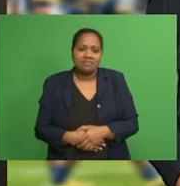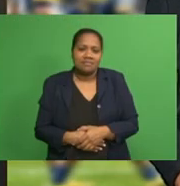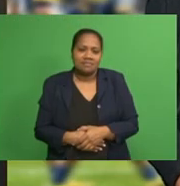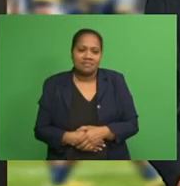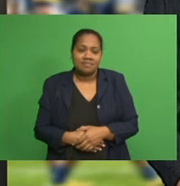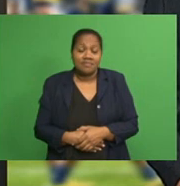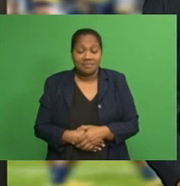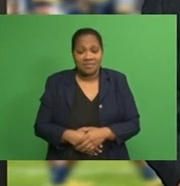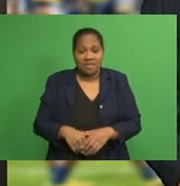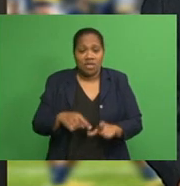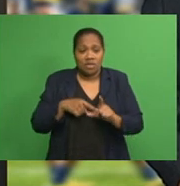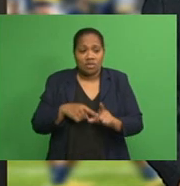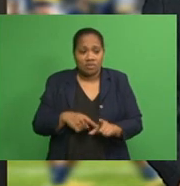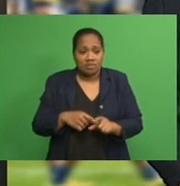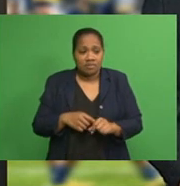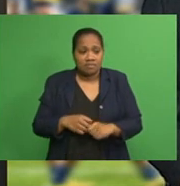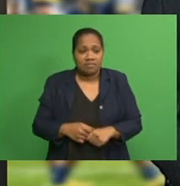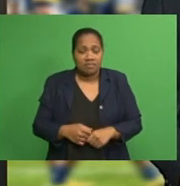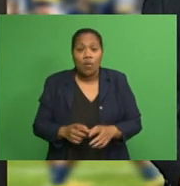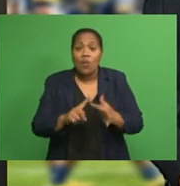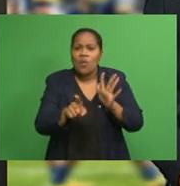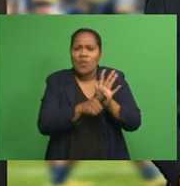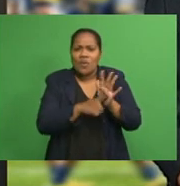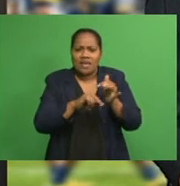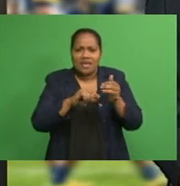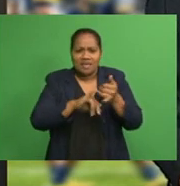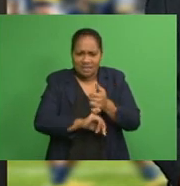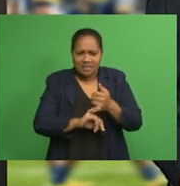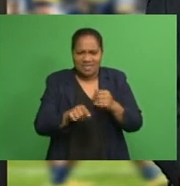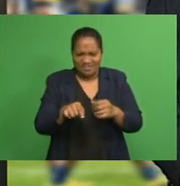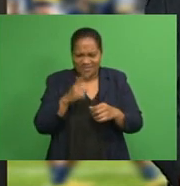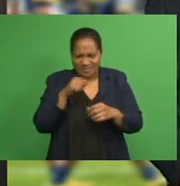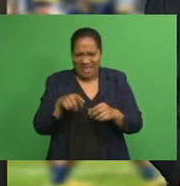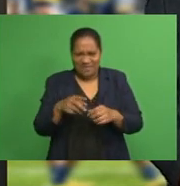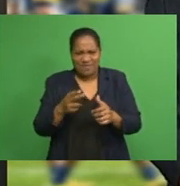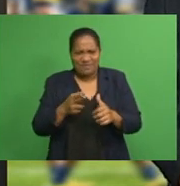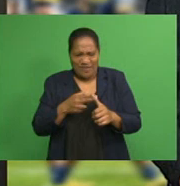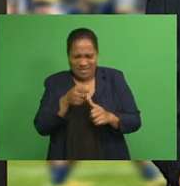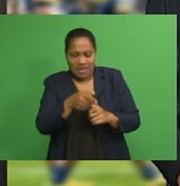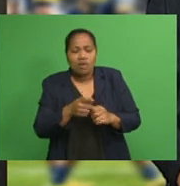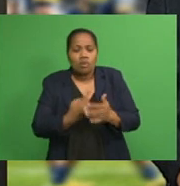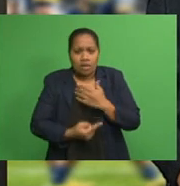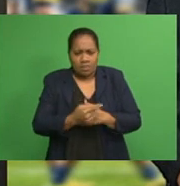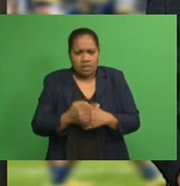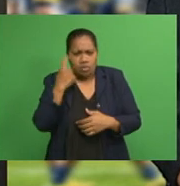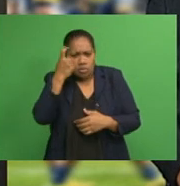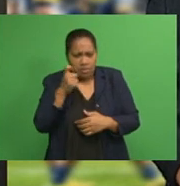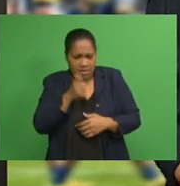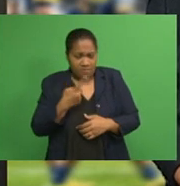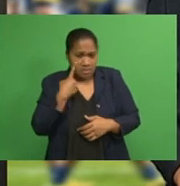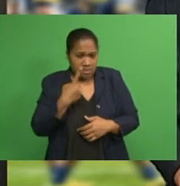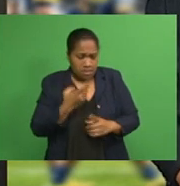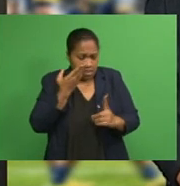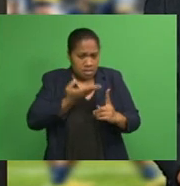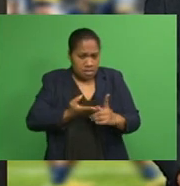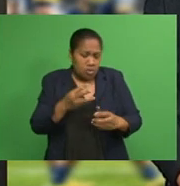Eels fans are worried whether they will see their star Fijian winger Maika Sivo in action on Thursday. There's no news out of the Eels camp whether